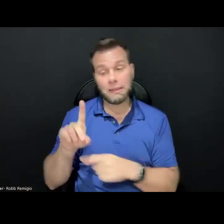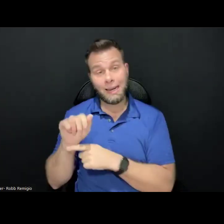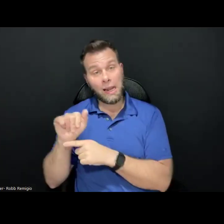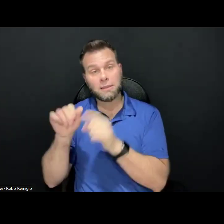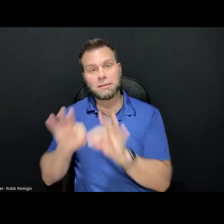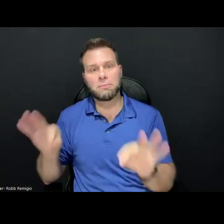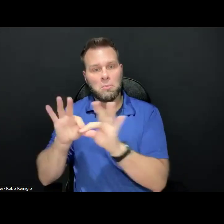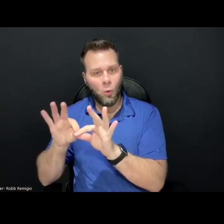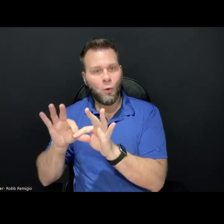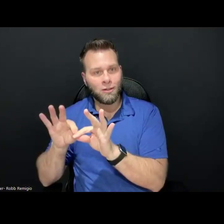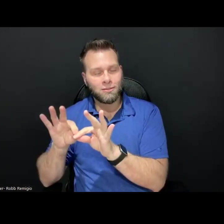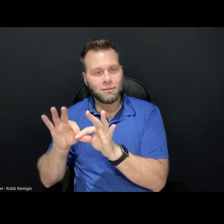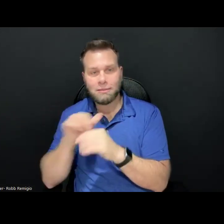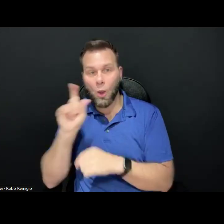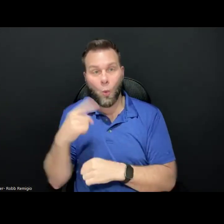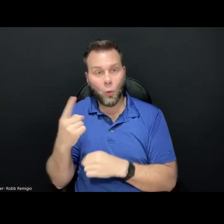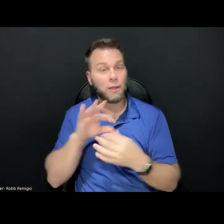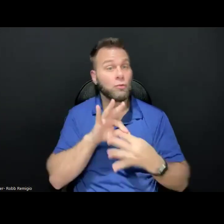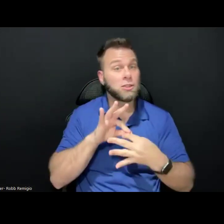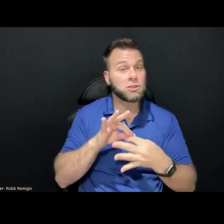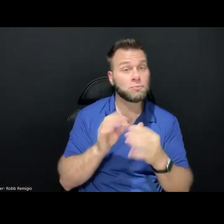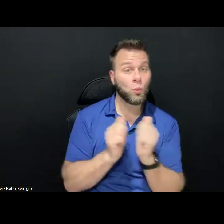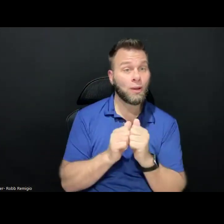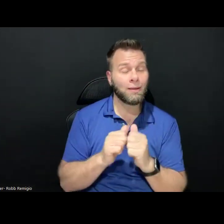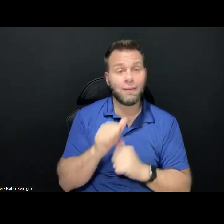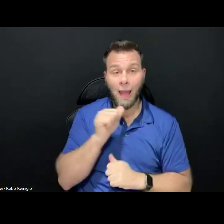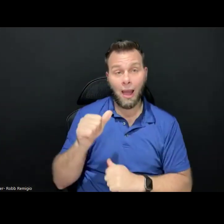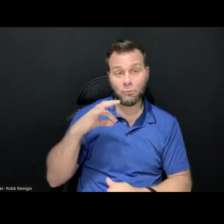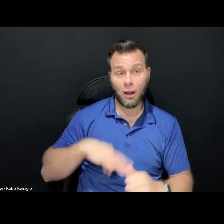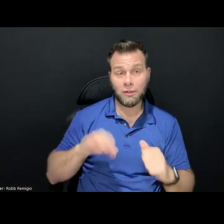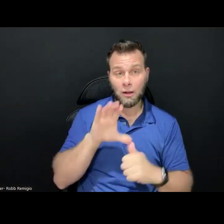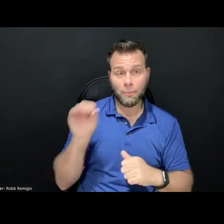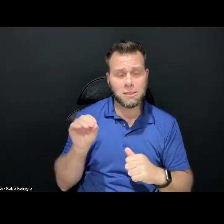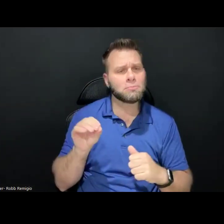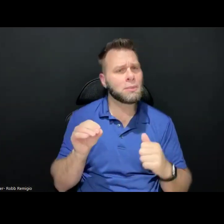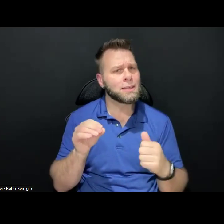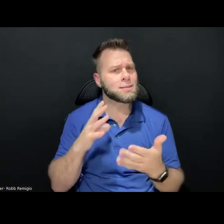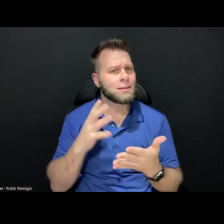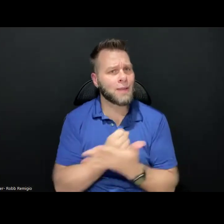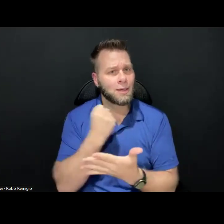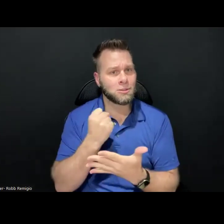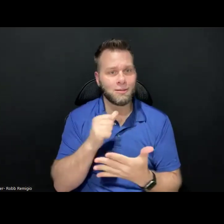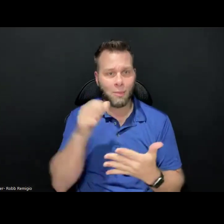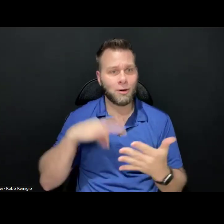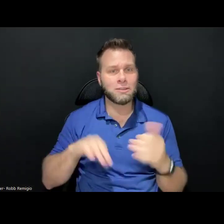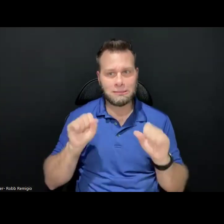asset, not just in the relationships that we have one-on-one with nonprofits, but we know that it's an advantage that nonprofits can have when they're seeking engagement